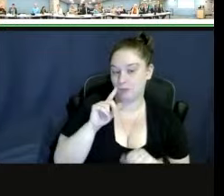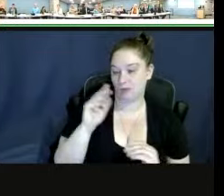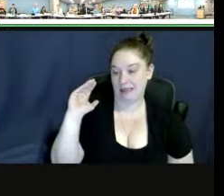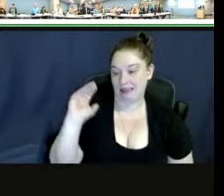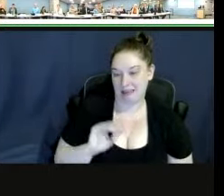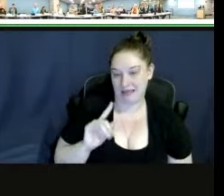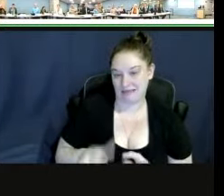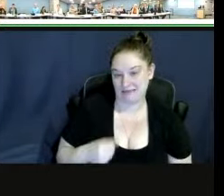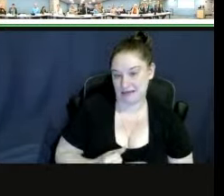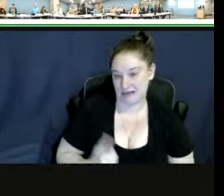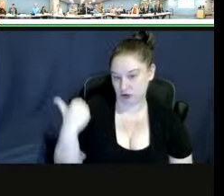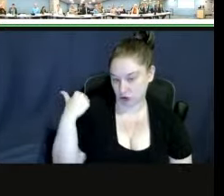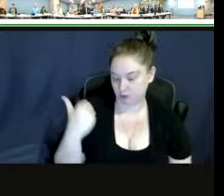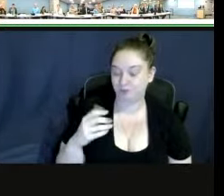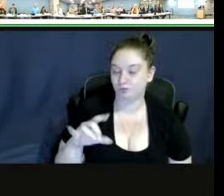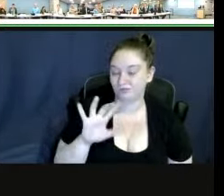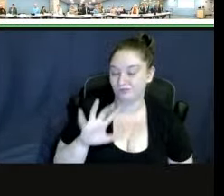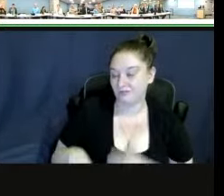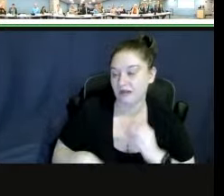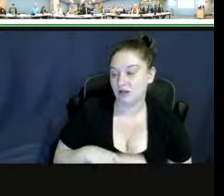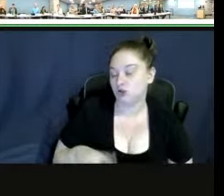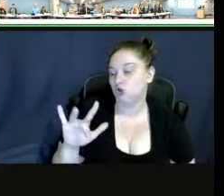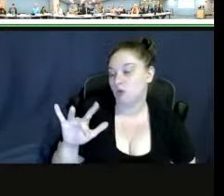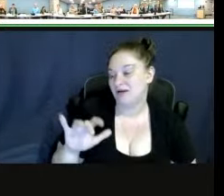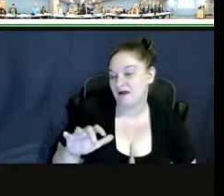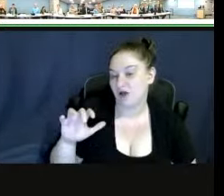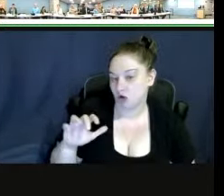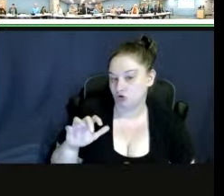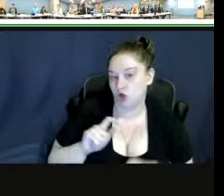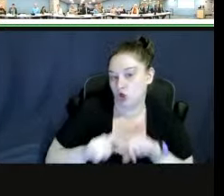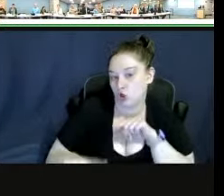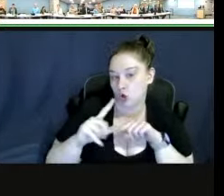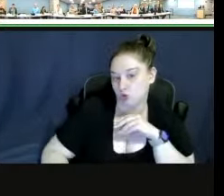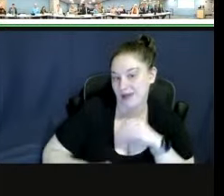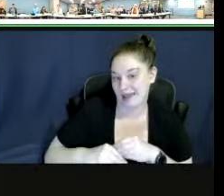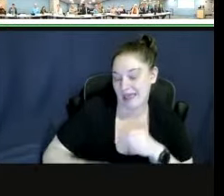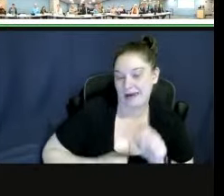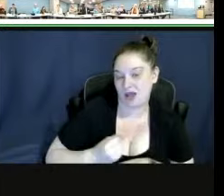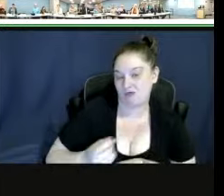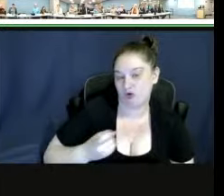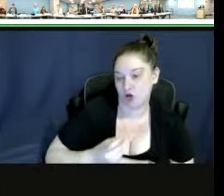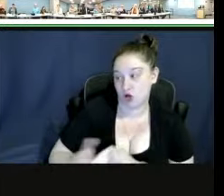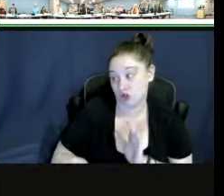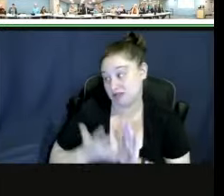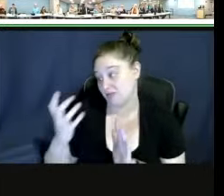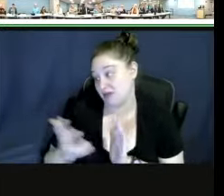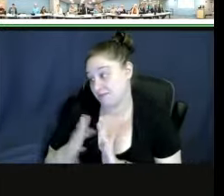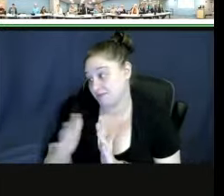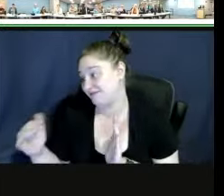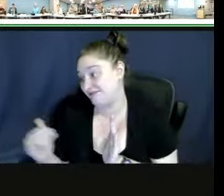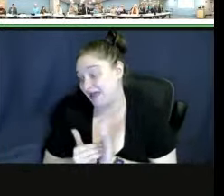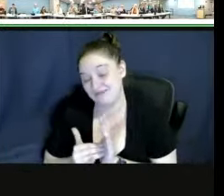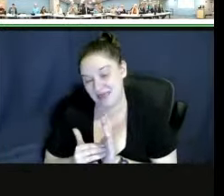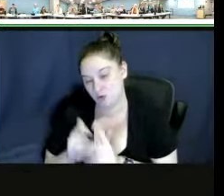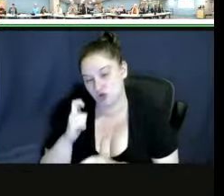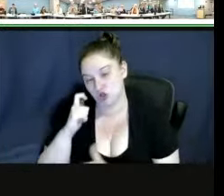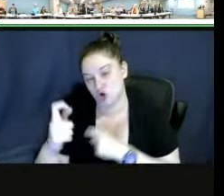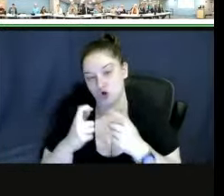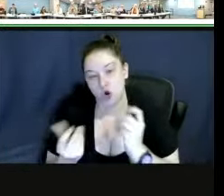So there's that additional 2,500 calls we add almost every year. Some years it's 5,000 calls more. So